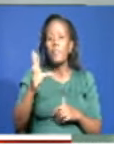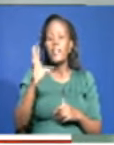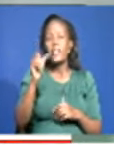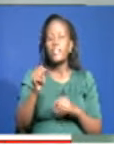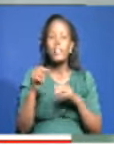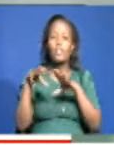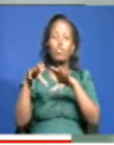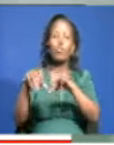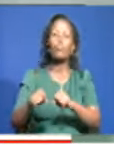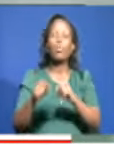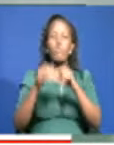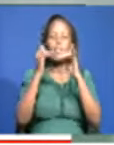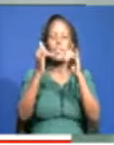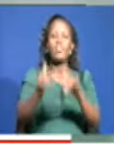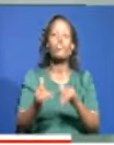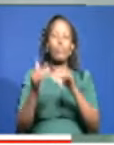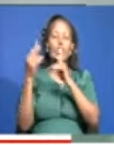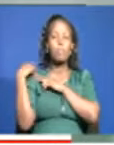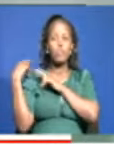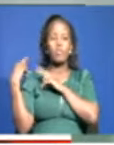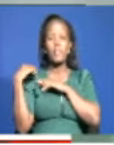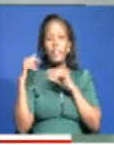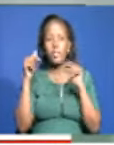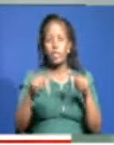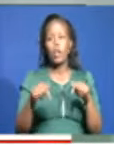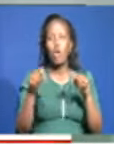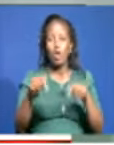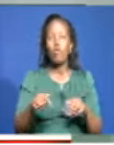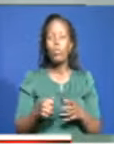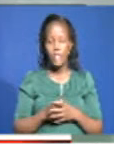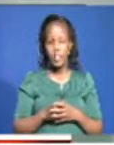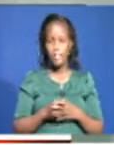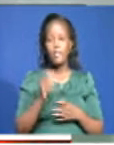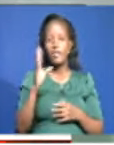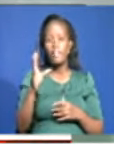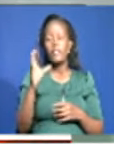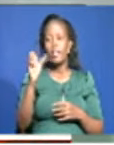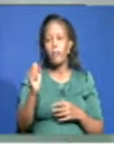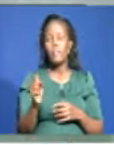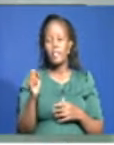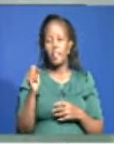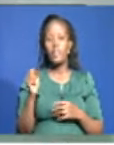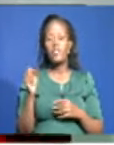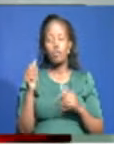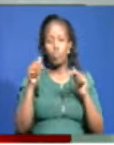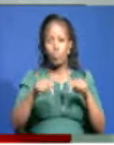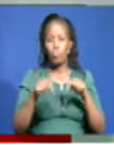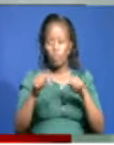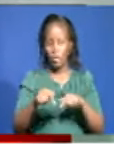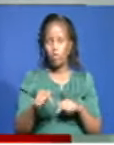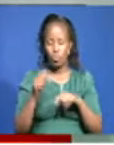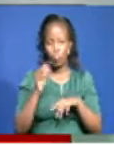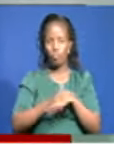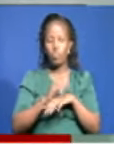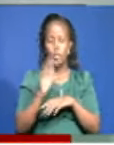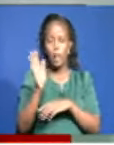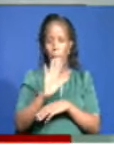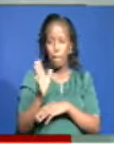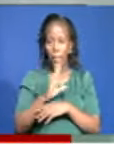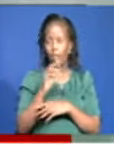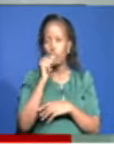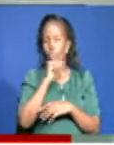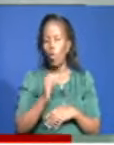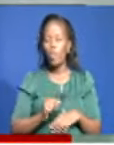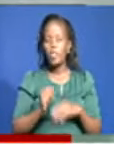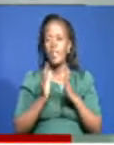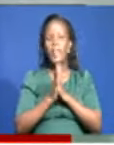their respective offices today. Outgoing cabinet secretaries Friday had to bid farewell and usher in the new crop of cabinet